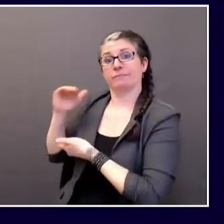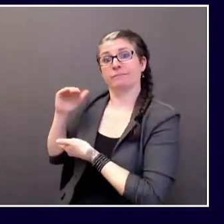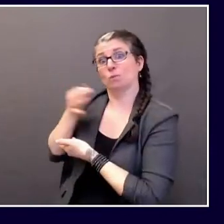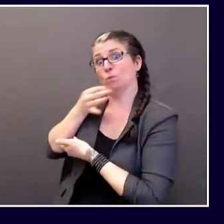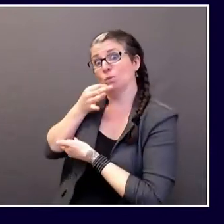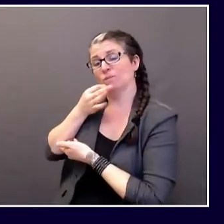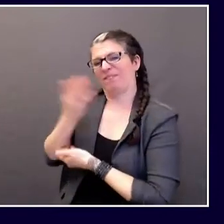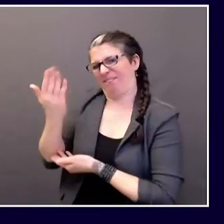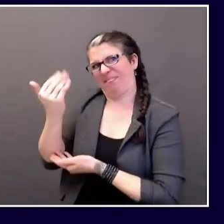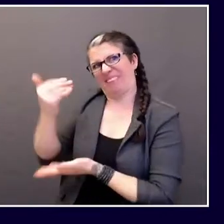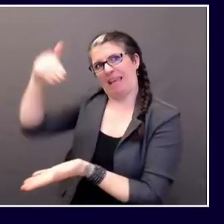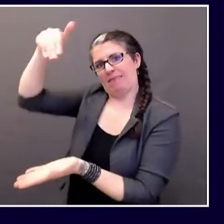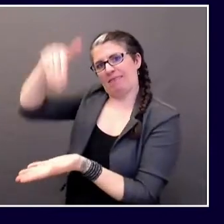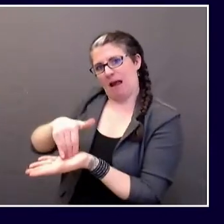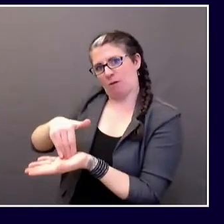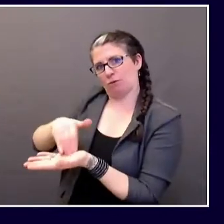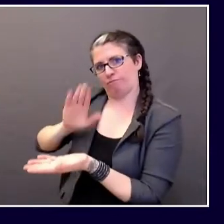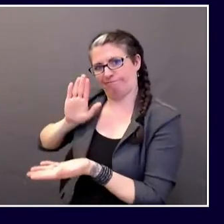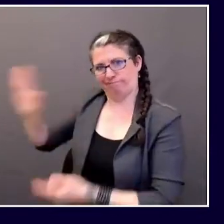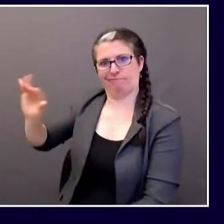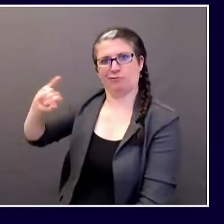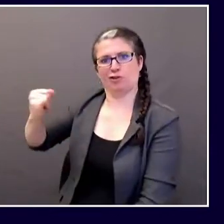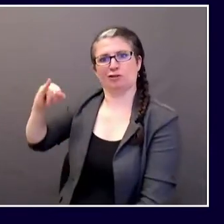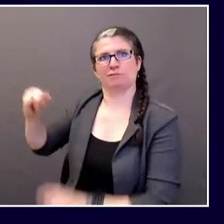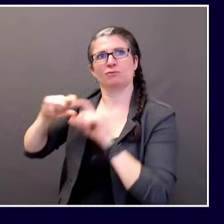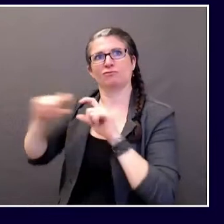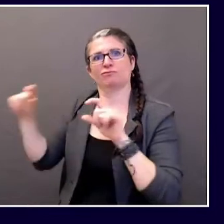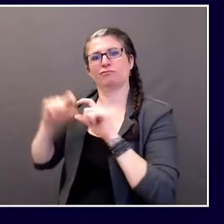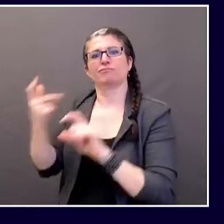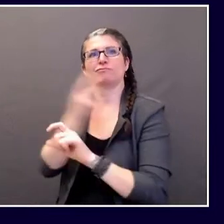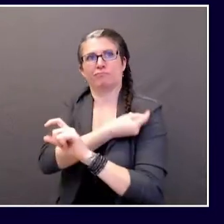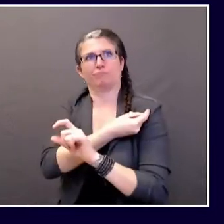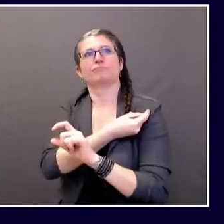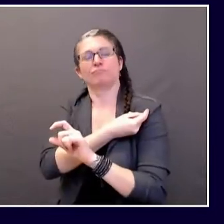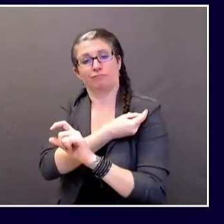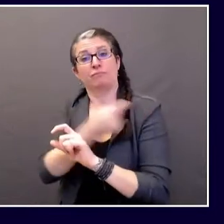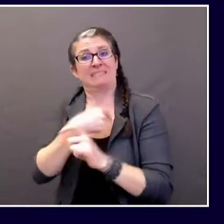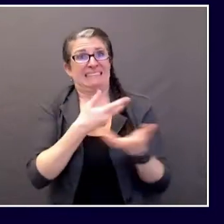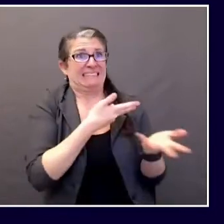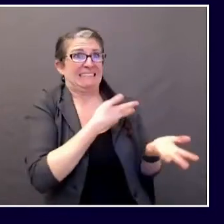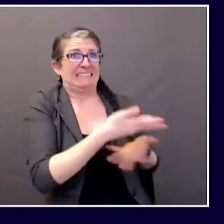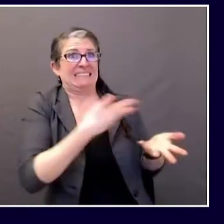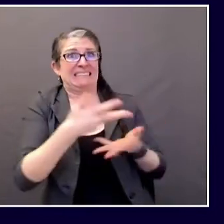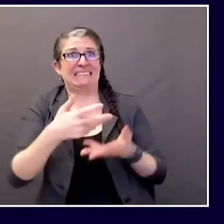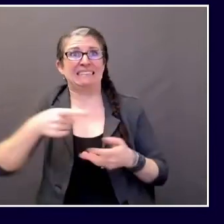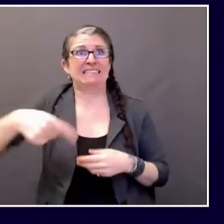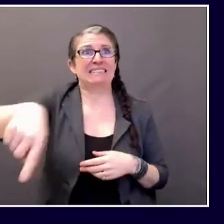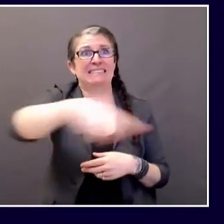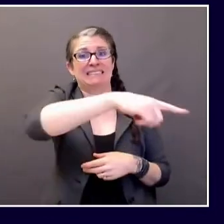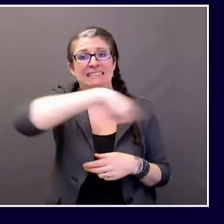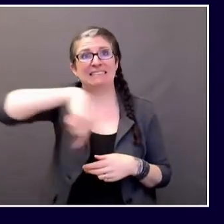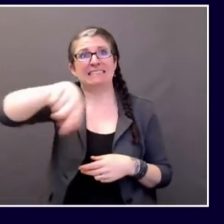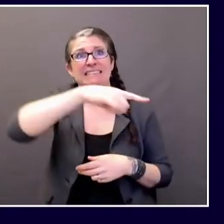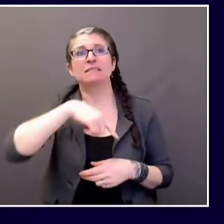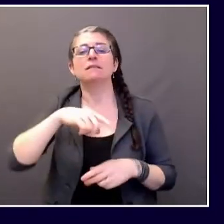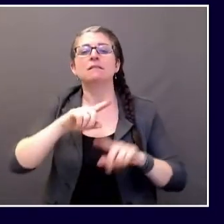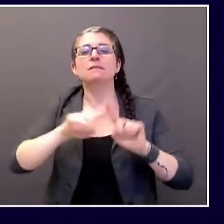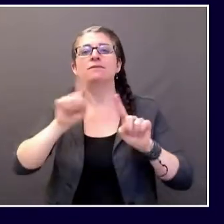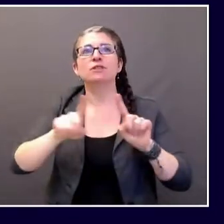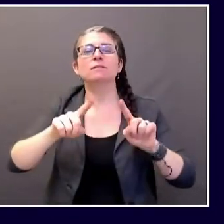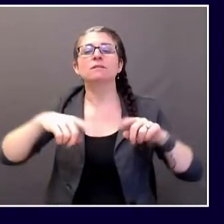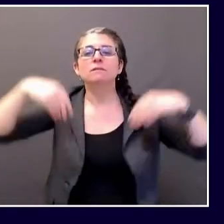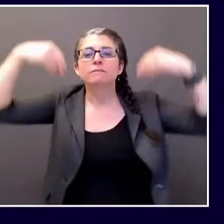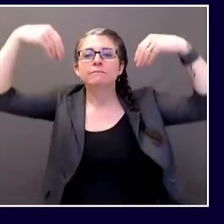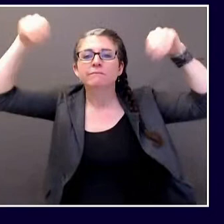arms as quickly as possible. But we're simultaneously working with the federal government to understand what the supply of that vaccine